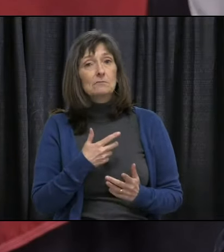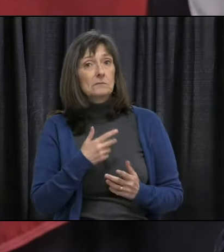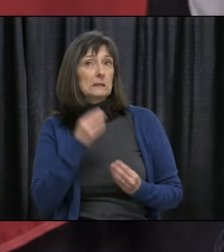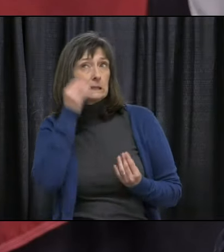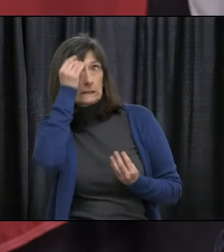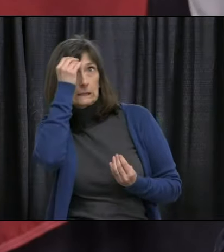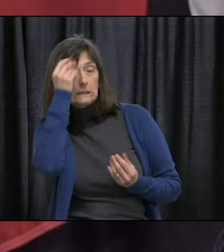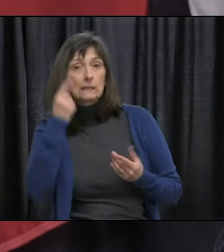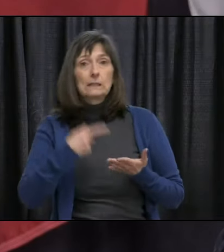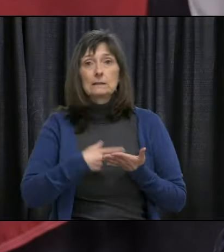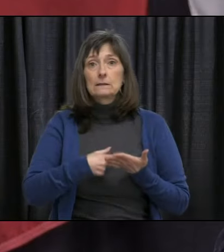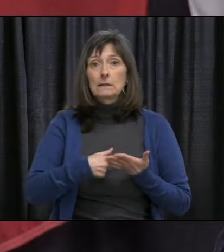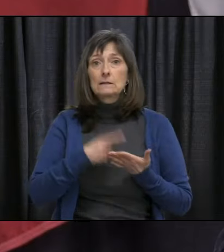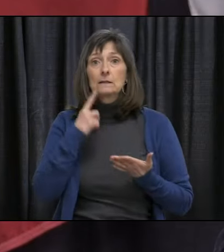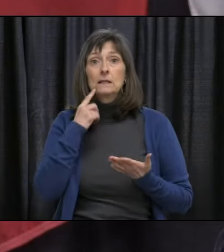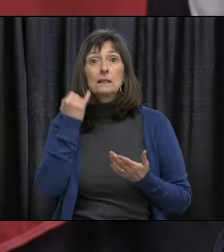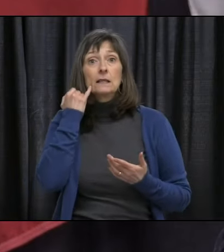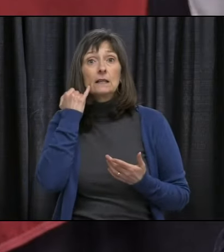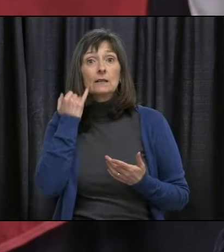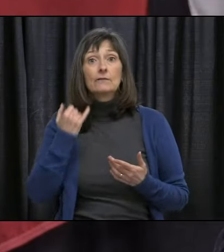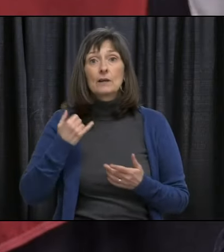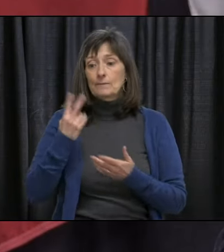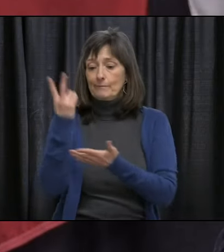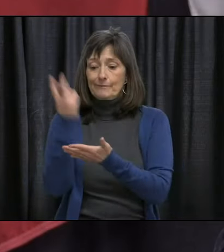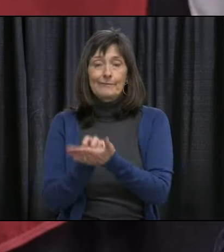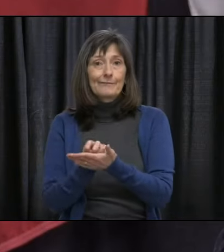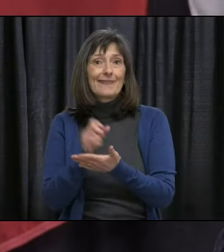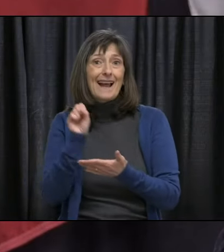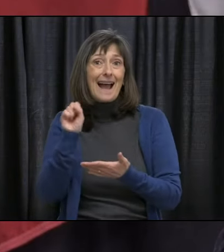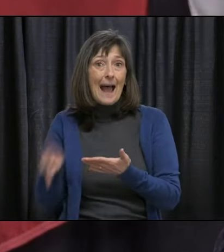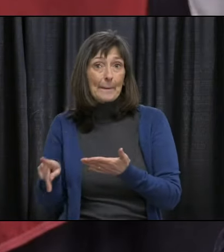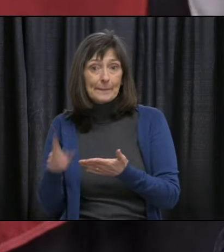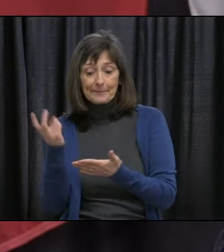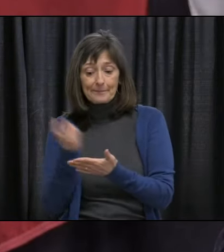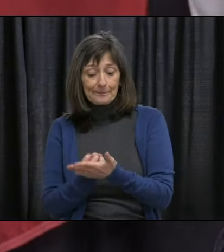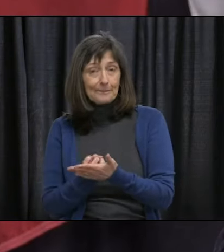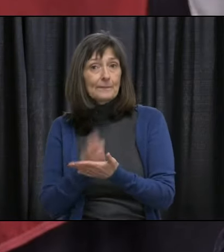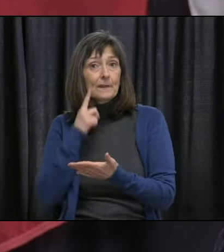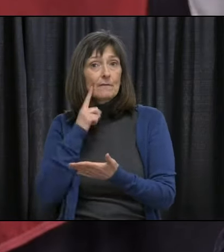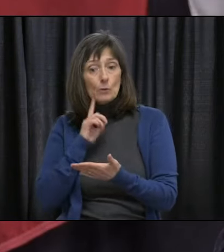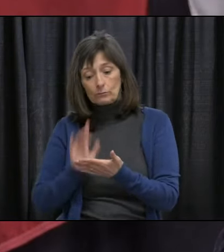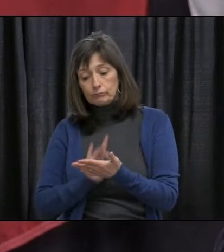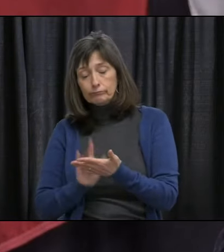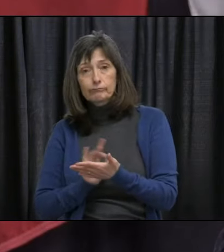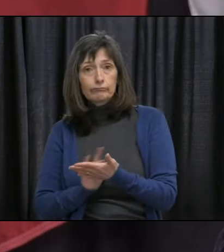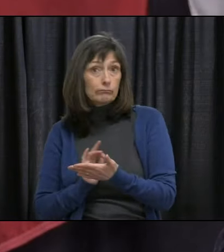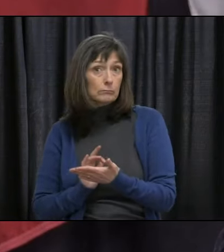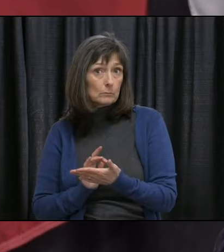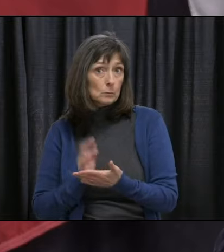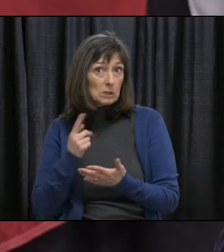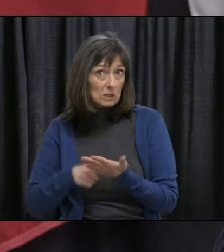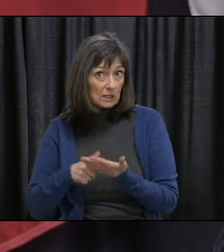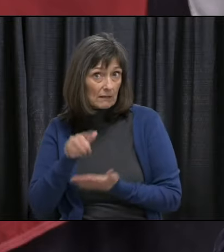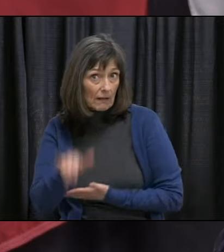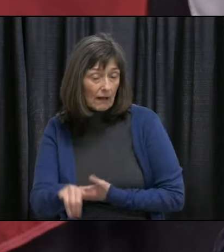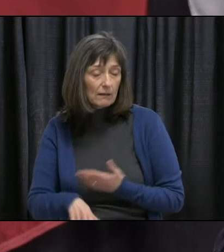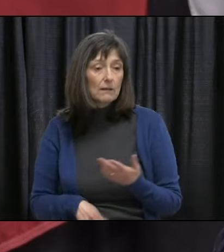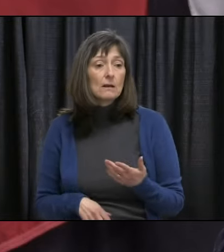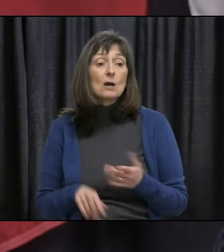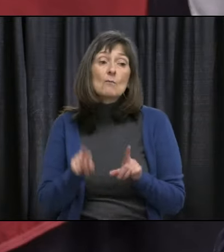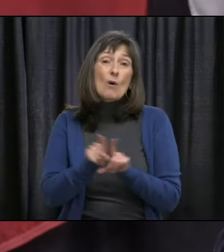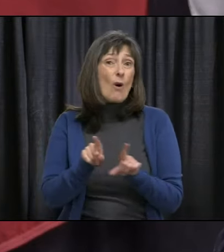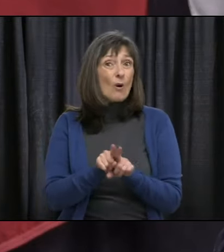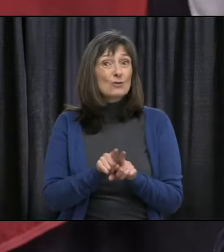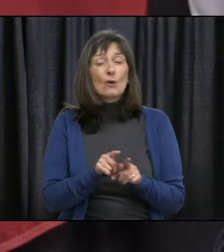be available if on a volunteer basis, but also making sure that the borders were tightened to the point that people could just not